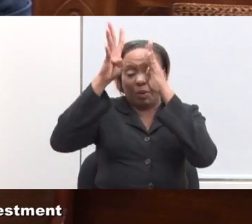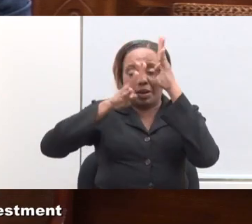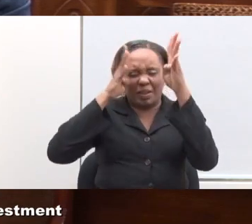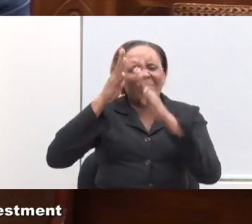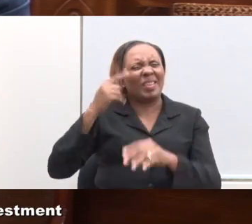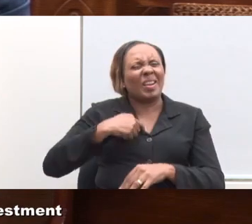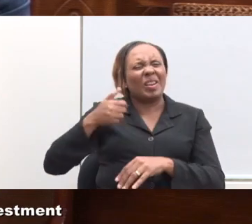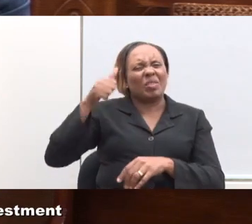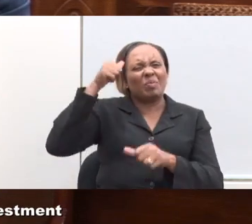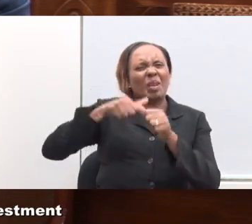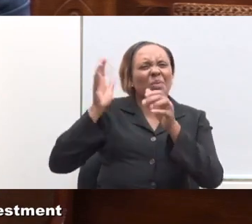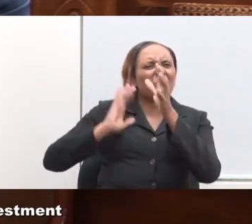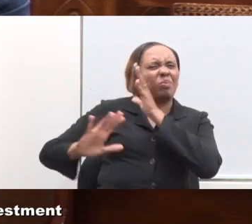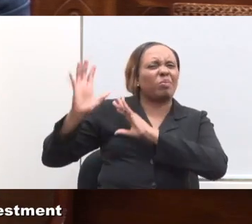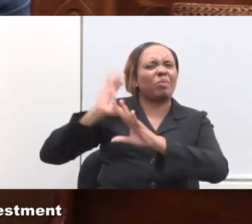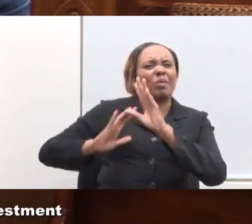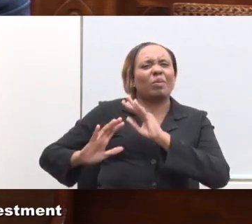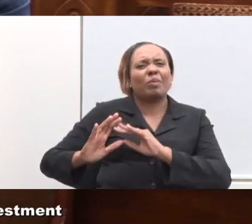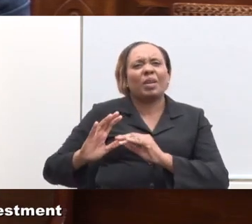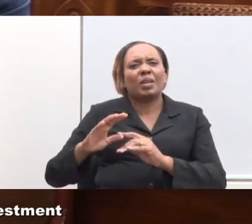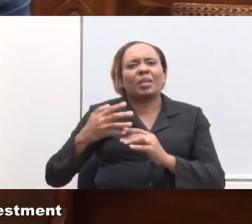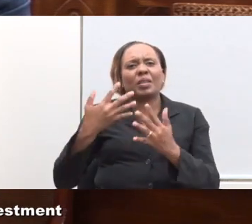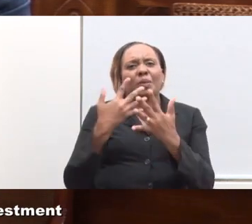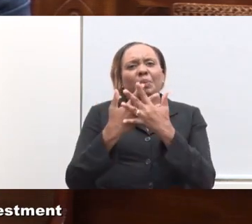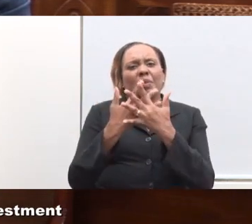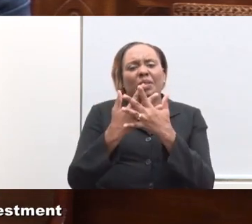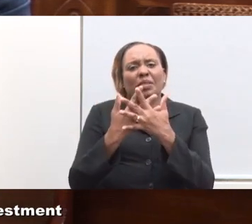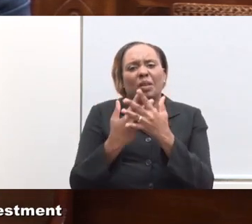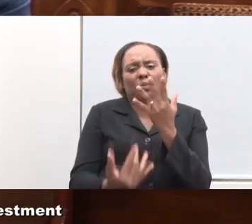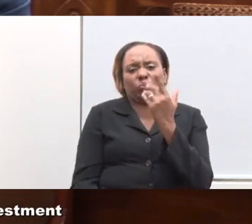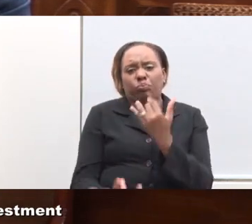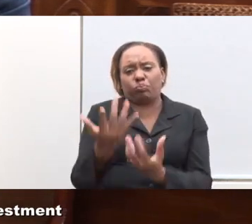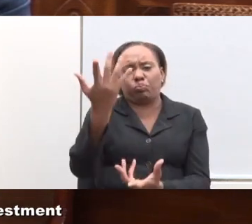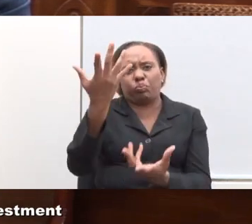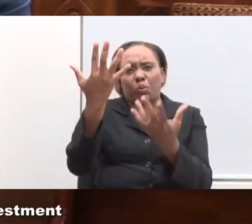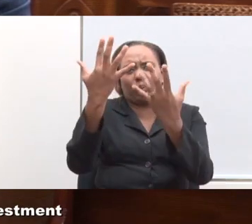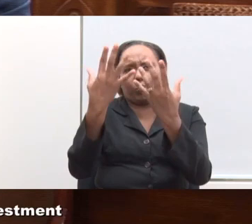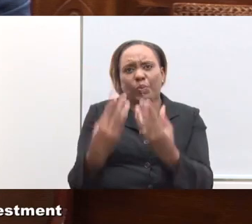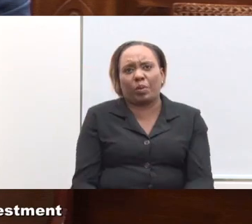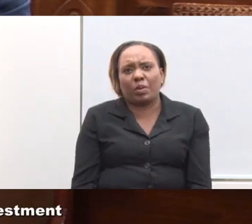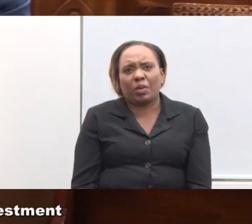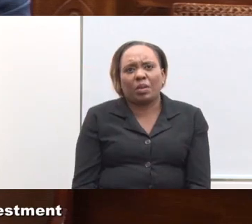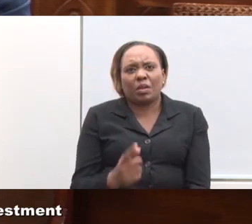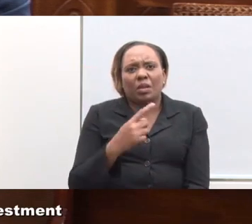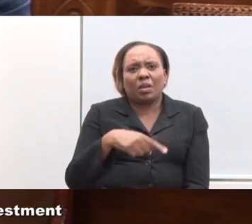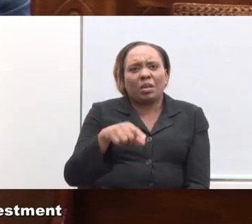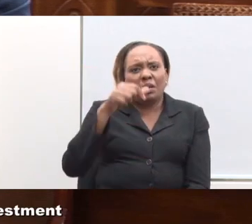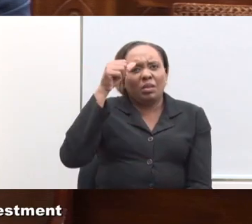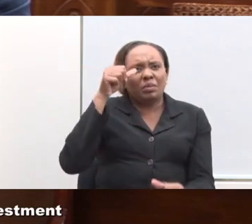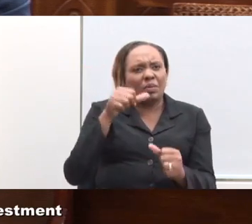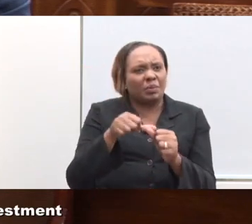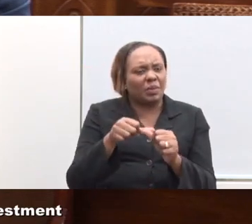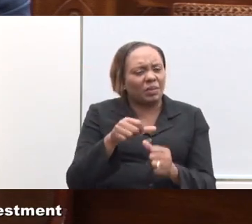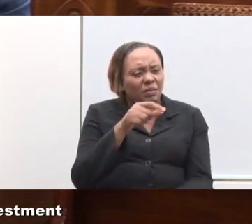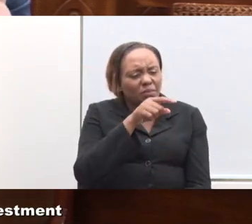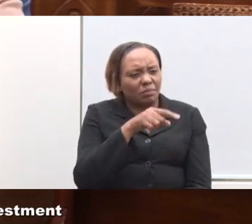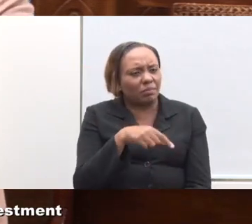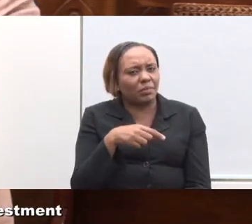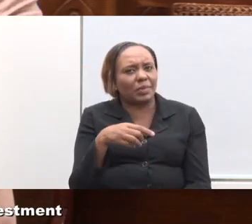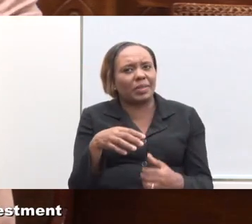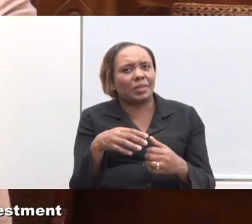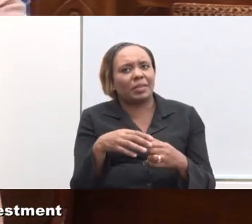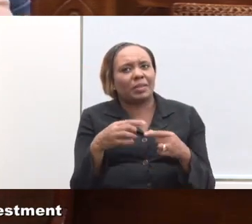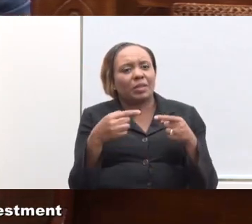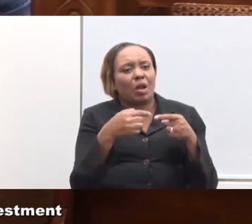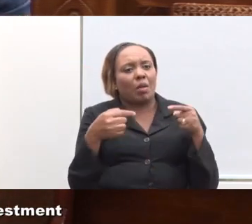the same Harrison's Point, and they showed me, I remember if the leader of the opposition might remember, because we